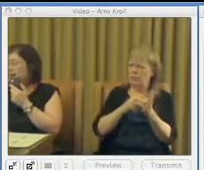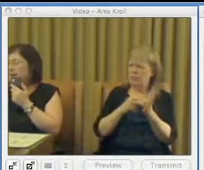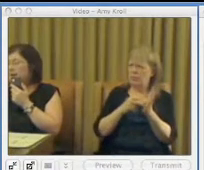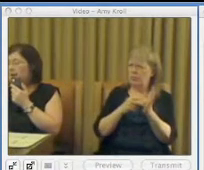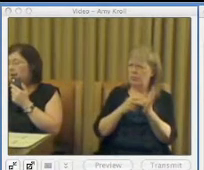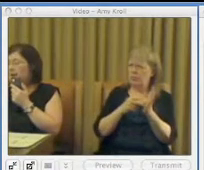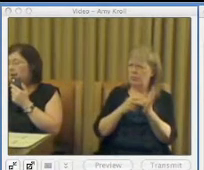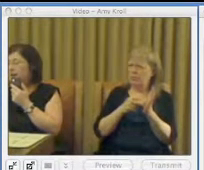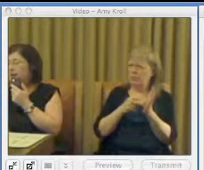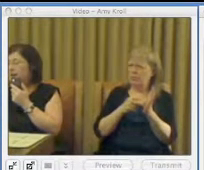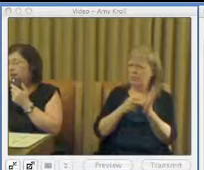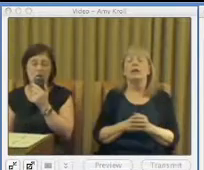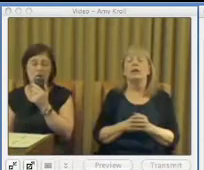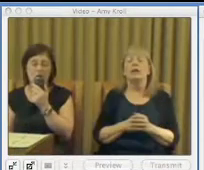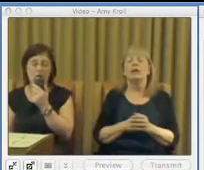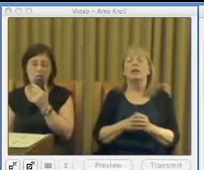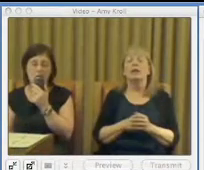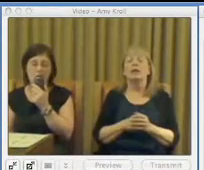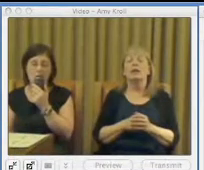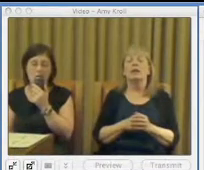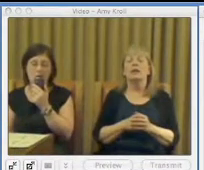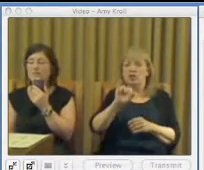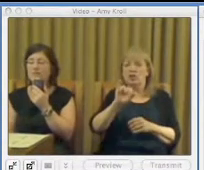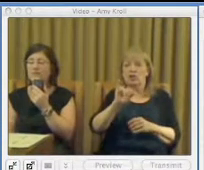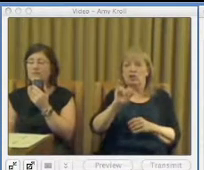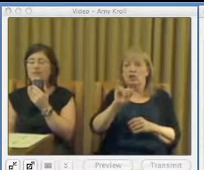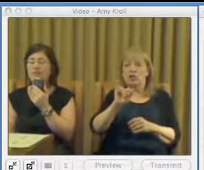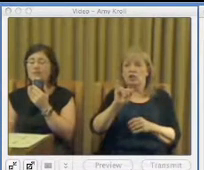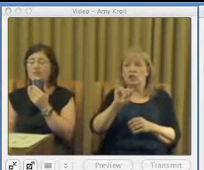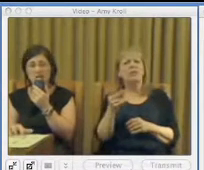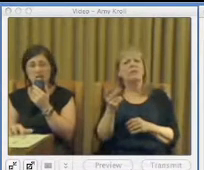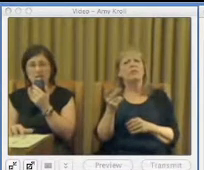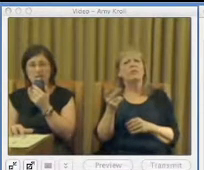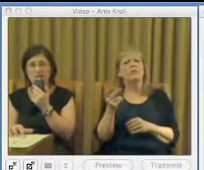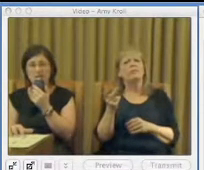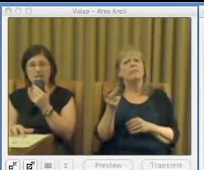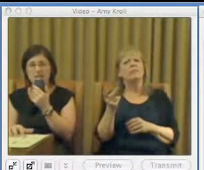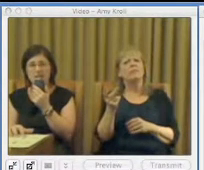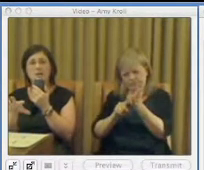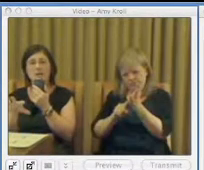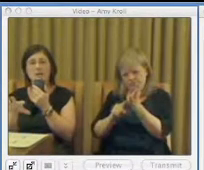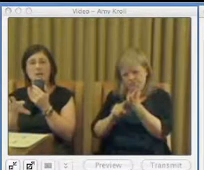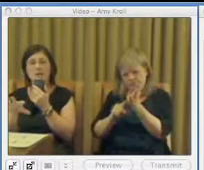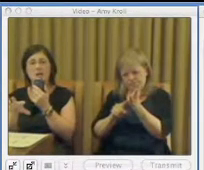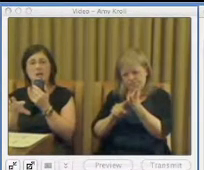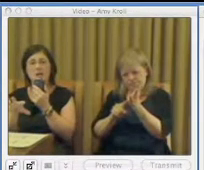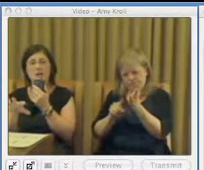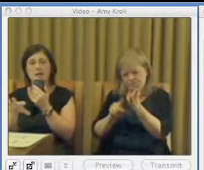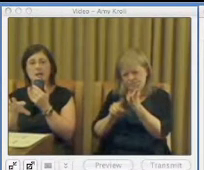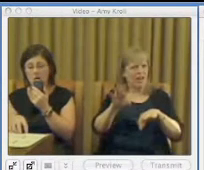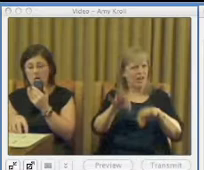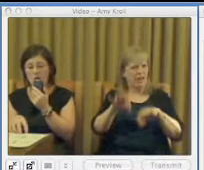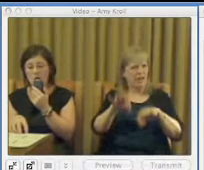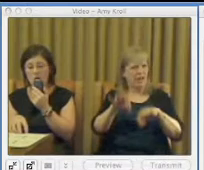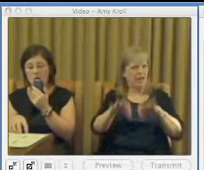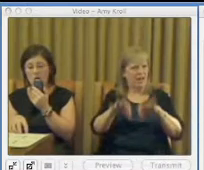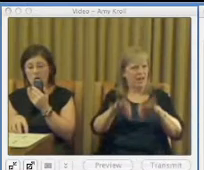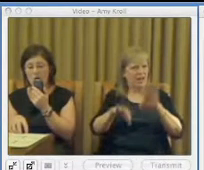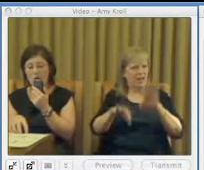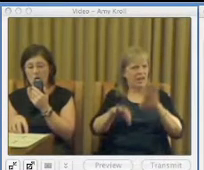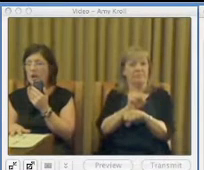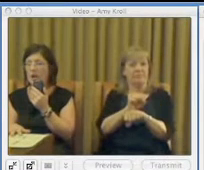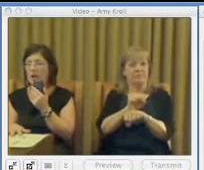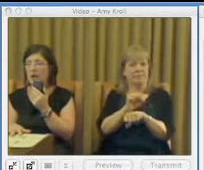The work of Cecilia Bardenshire and Cynthia Roy have recognised that interpreters